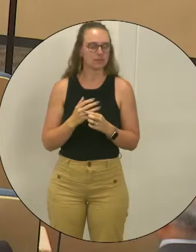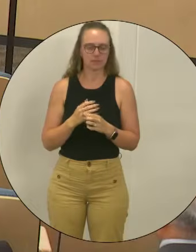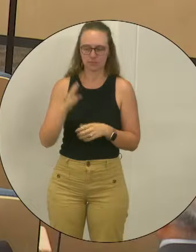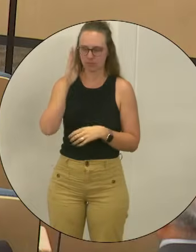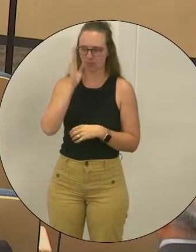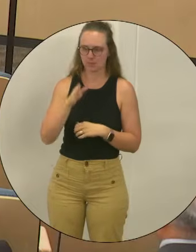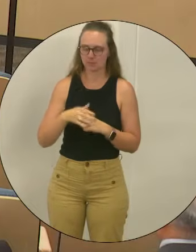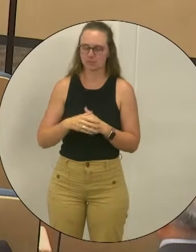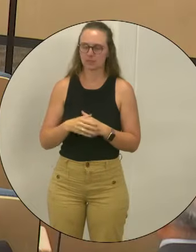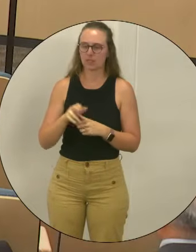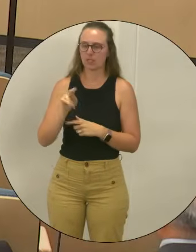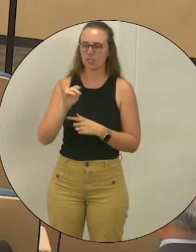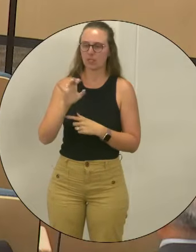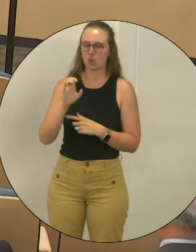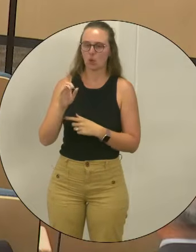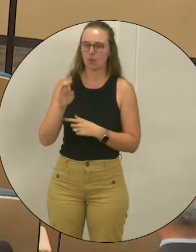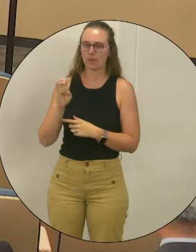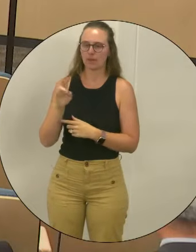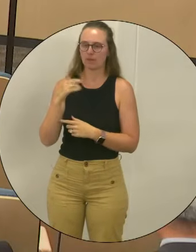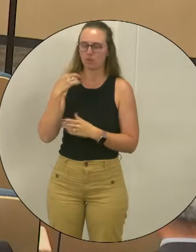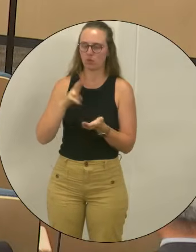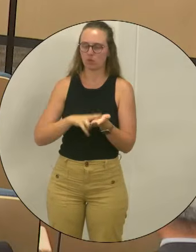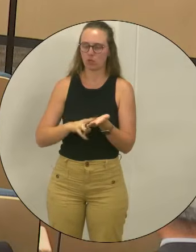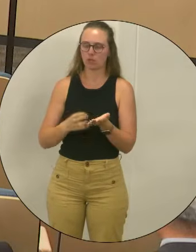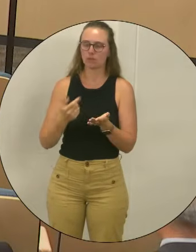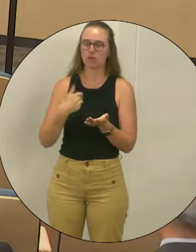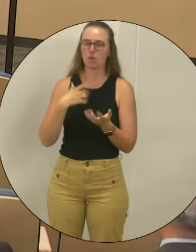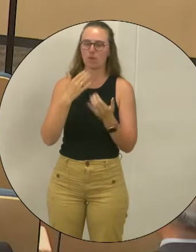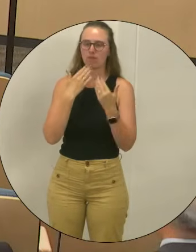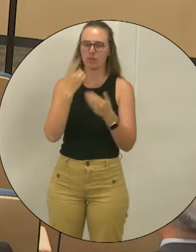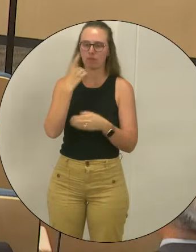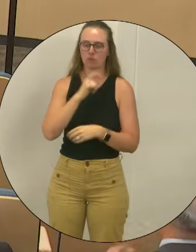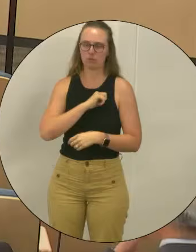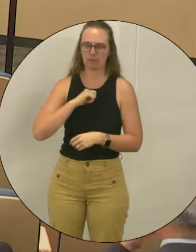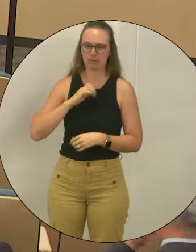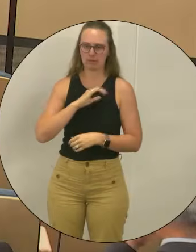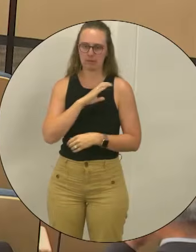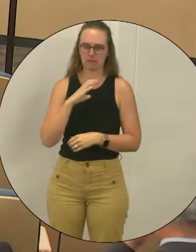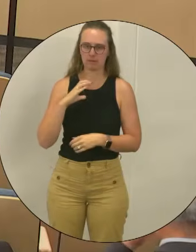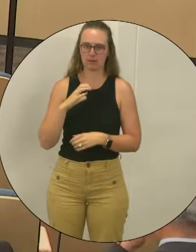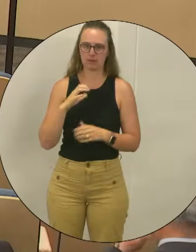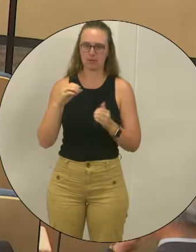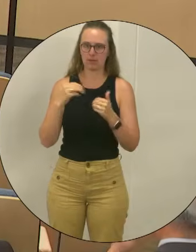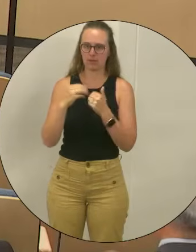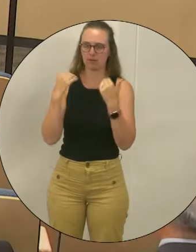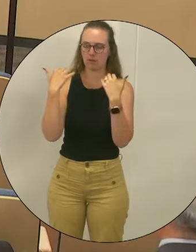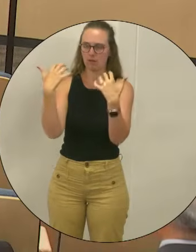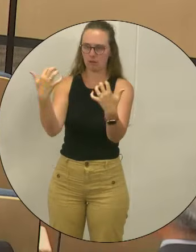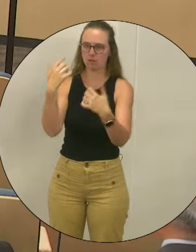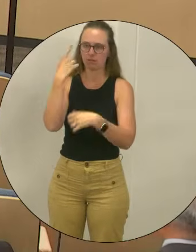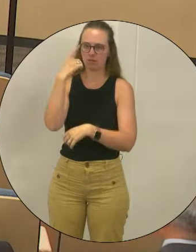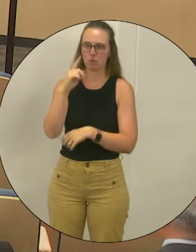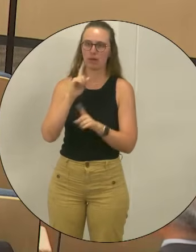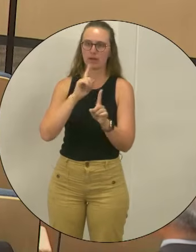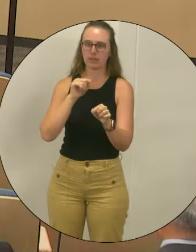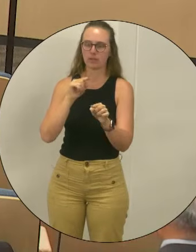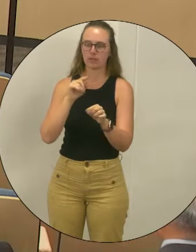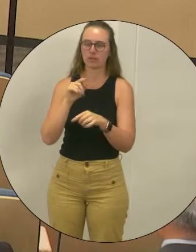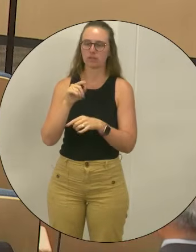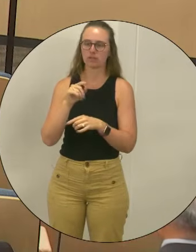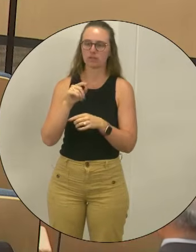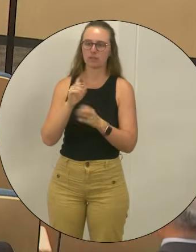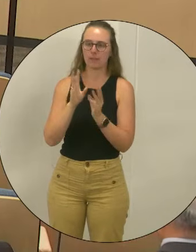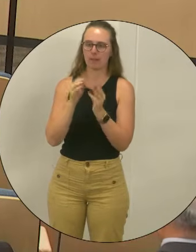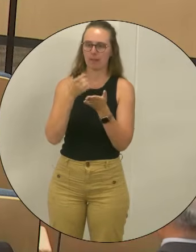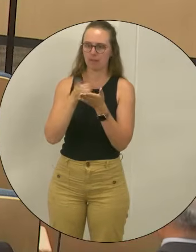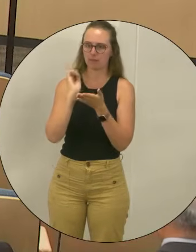Hi, Nicole Beer for the record. I wanted to thank the trustees and candidates that are in the audience for attending the forum last month.